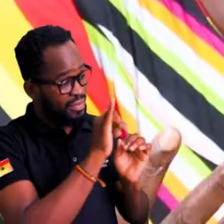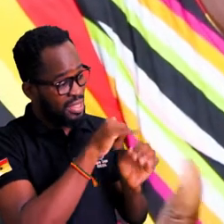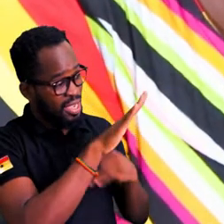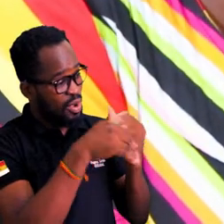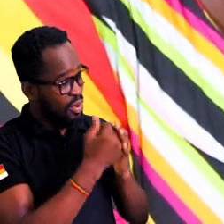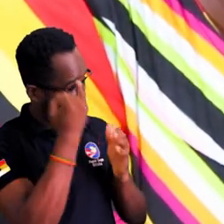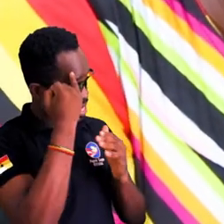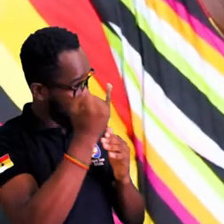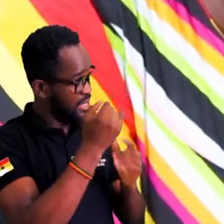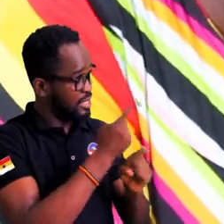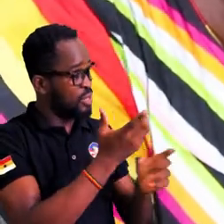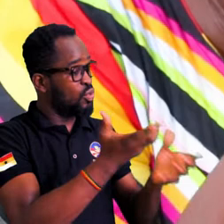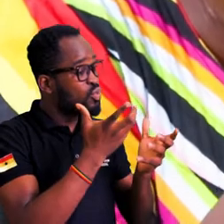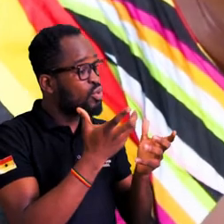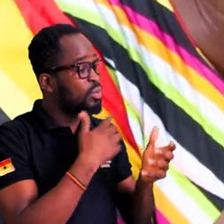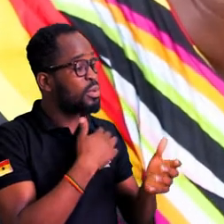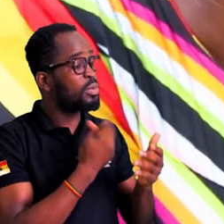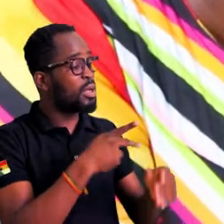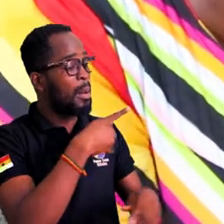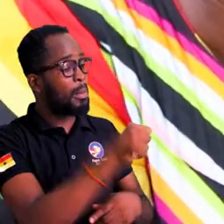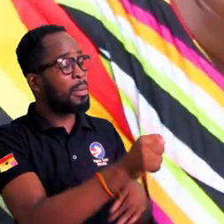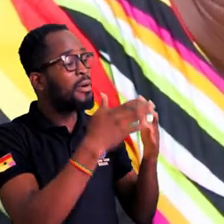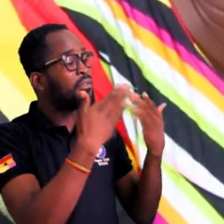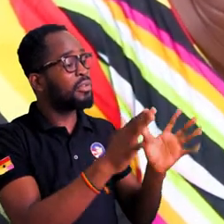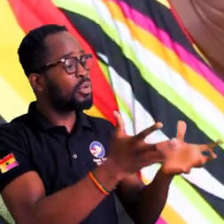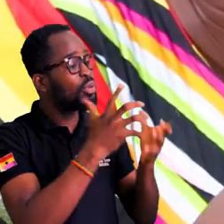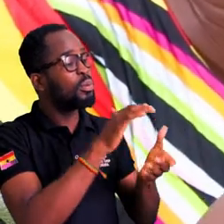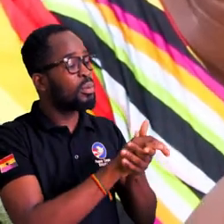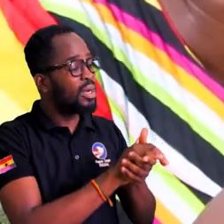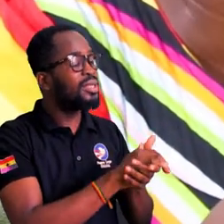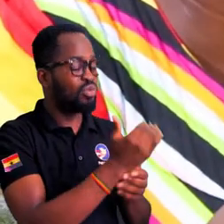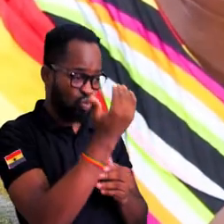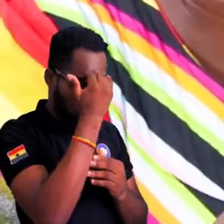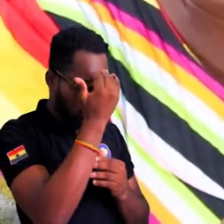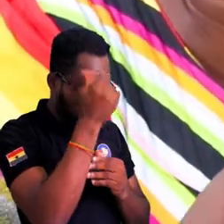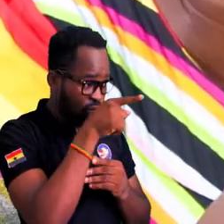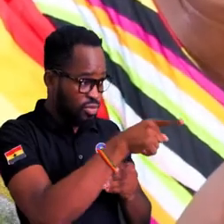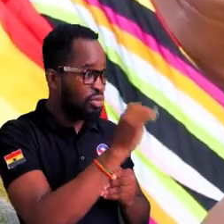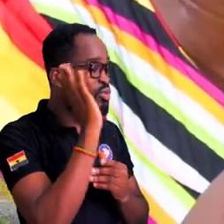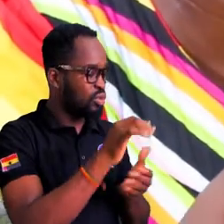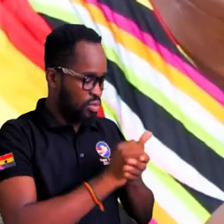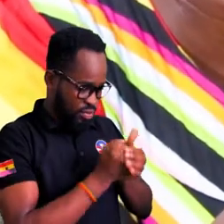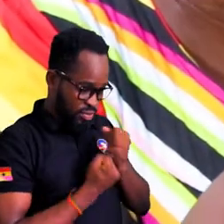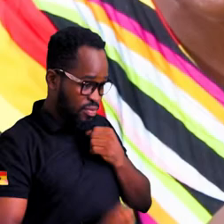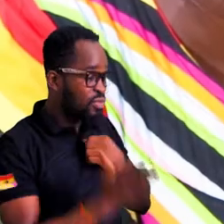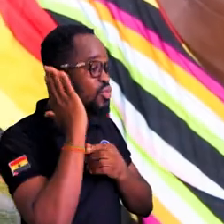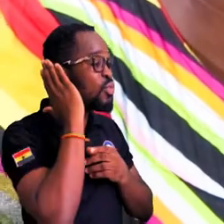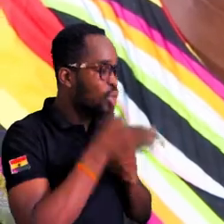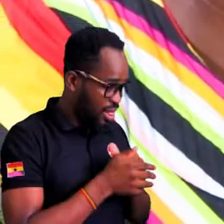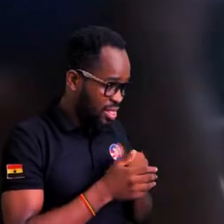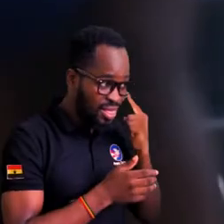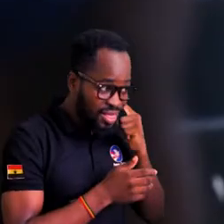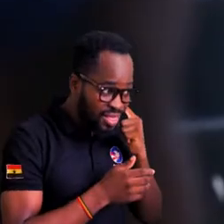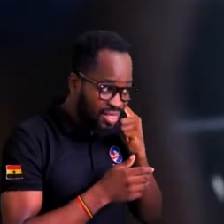If this whole idea is because you have impregnated her, then you should know that she's going to abort that